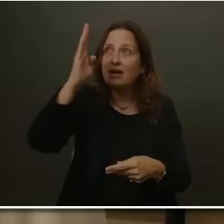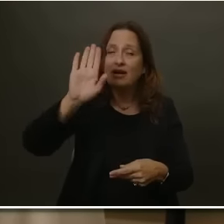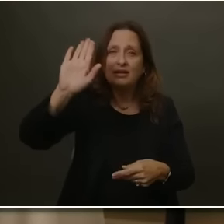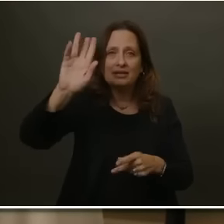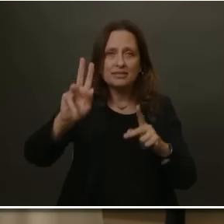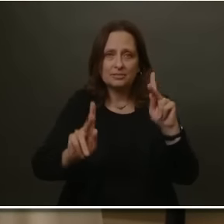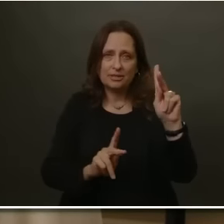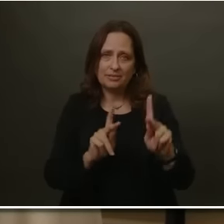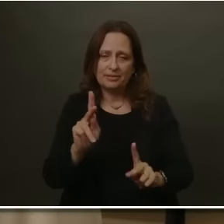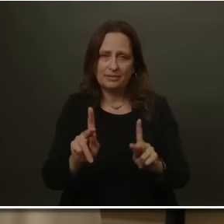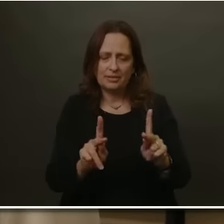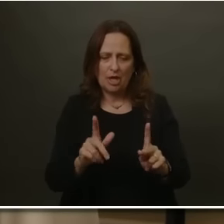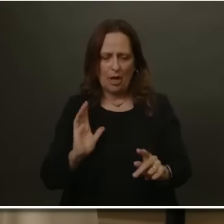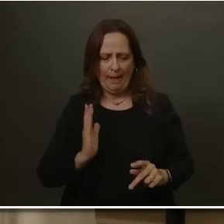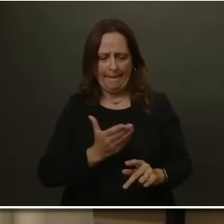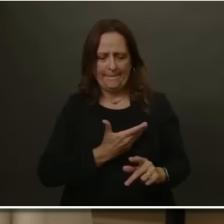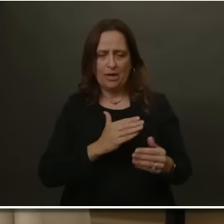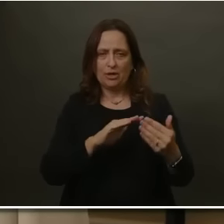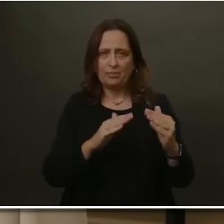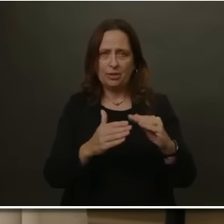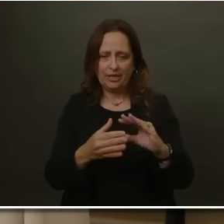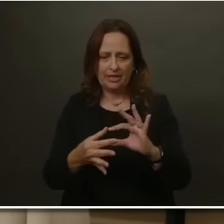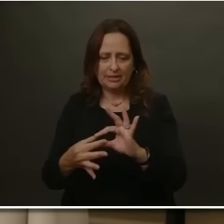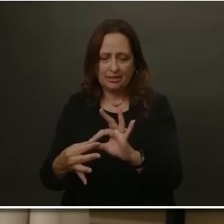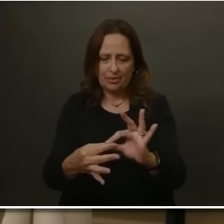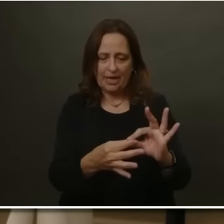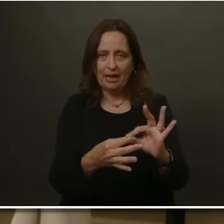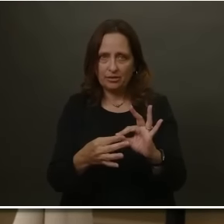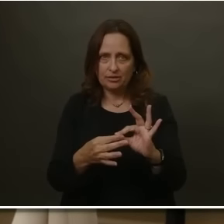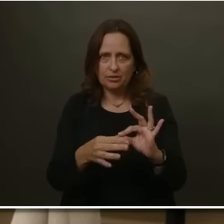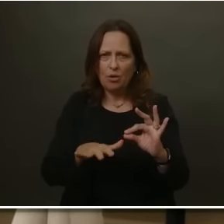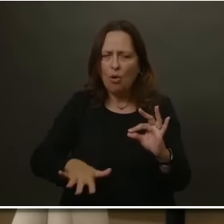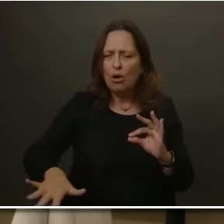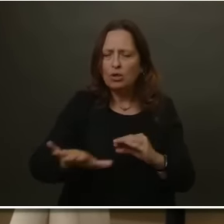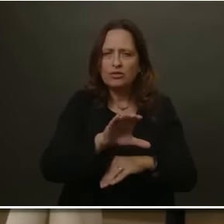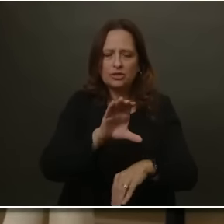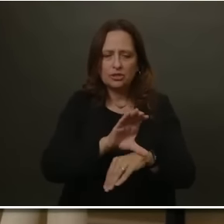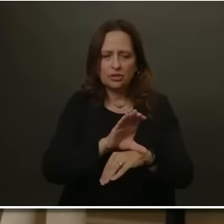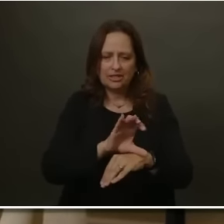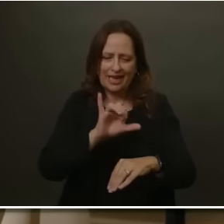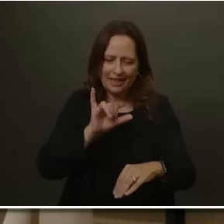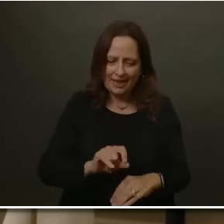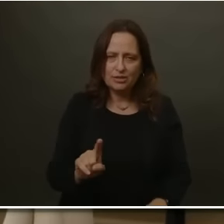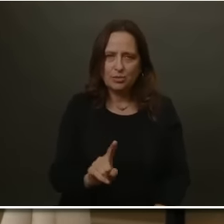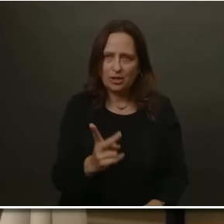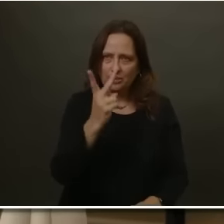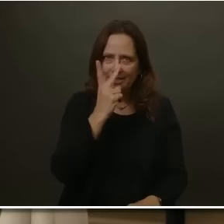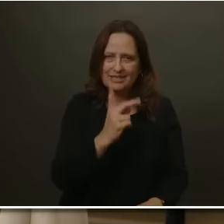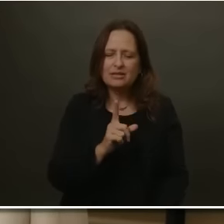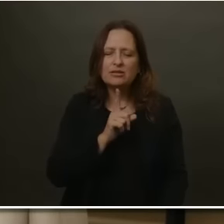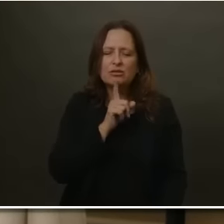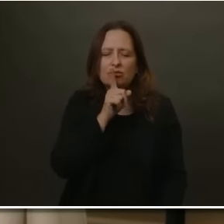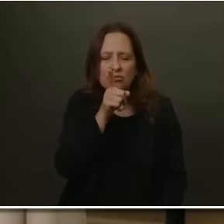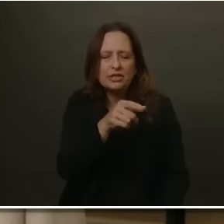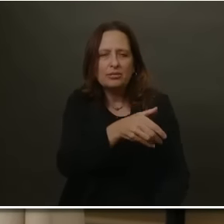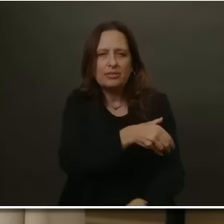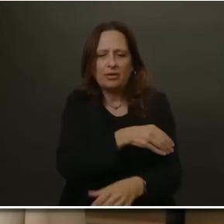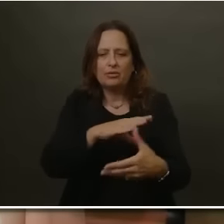that it is in our gathered communities across our church where we come closest to glimpsing the real power of the story of